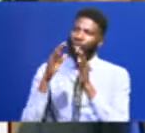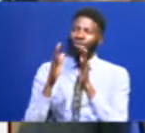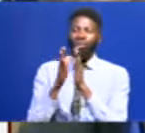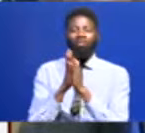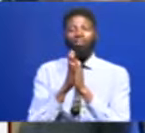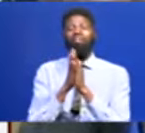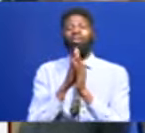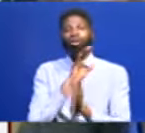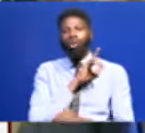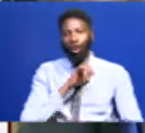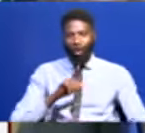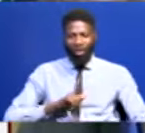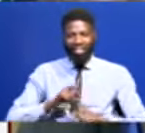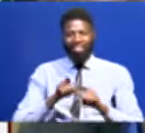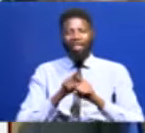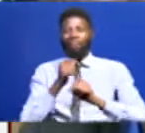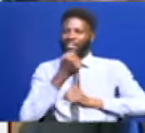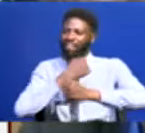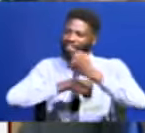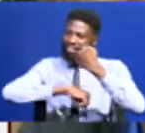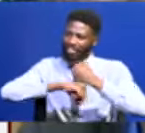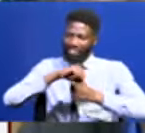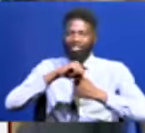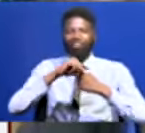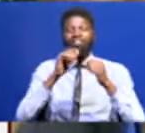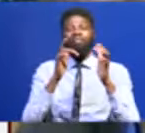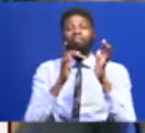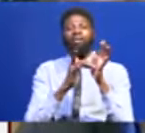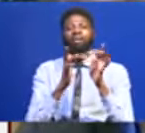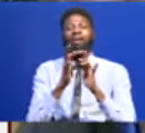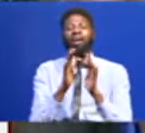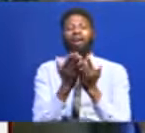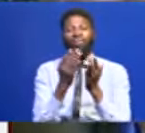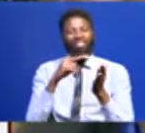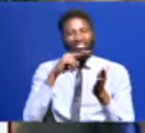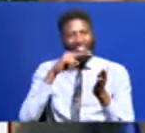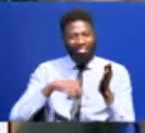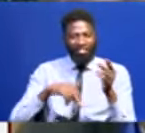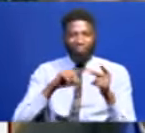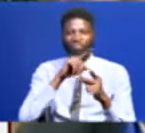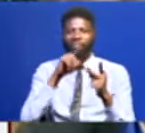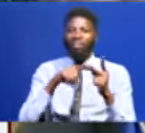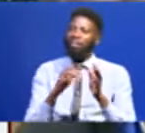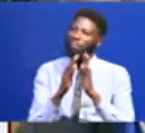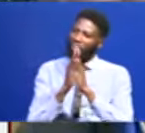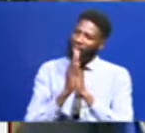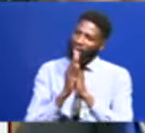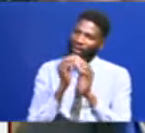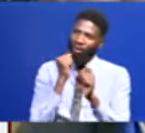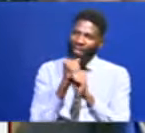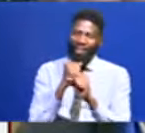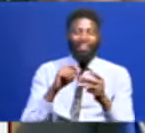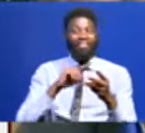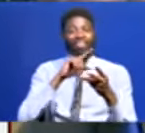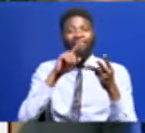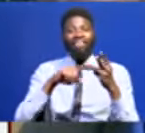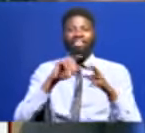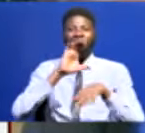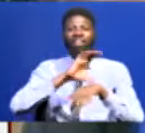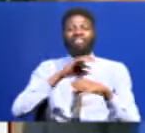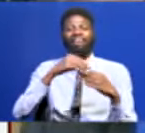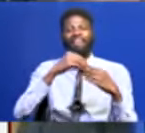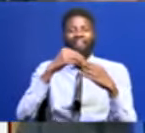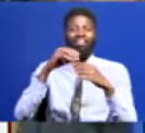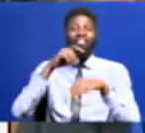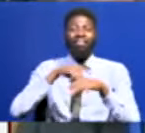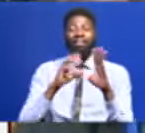sister in reading the Bible, intercessory role, guiding the church during meetings, and she was known